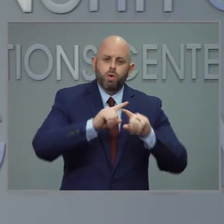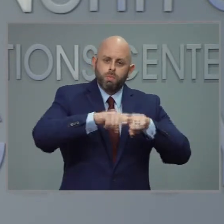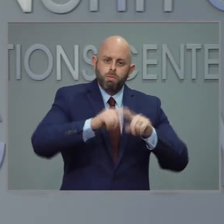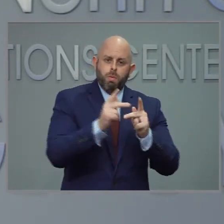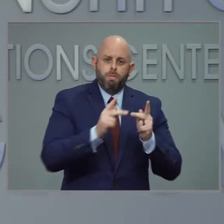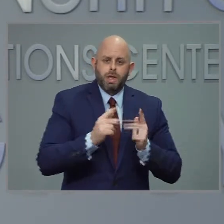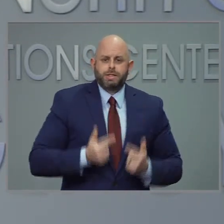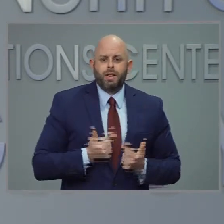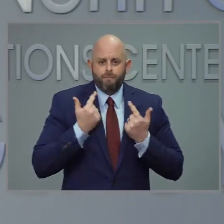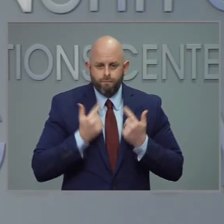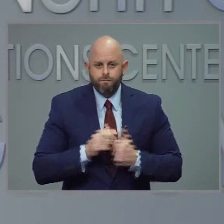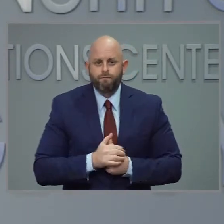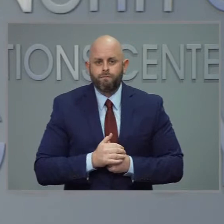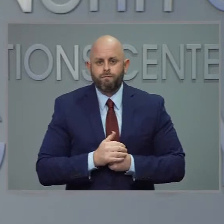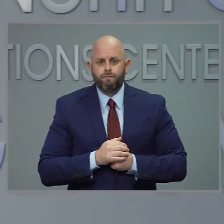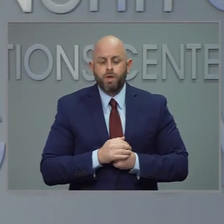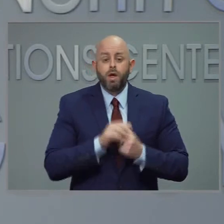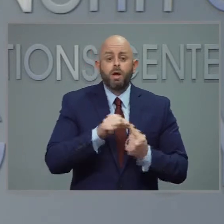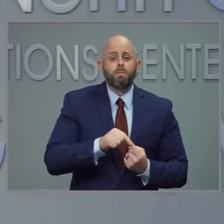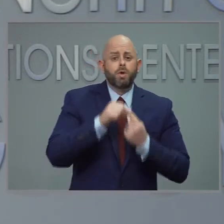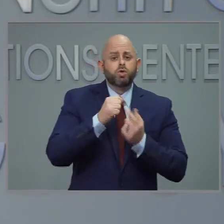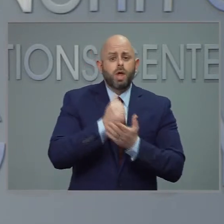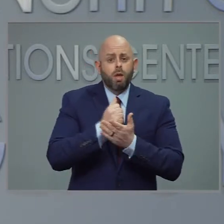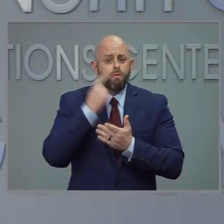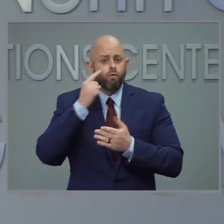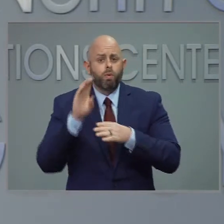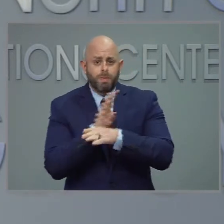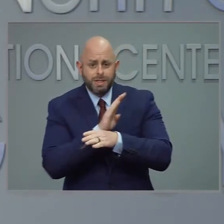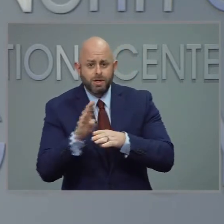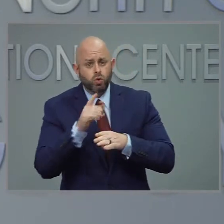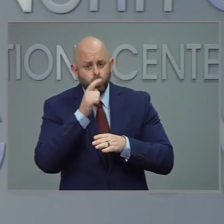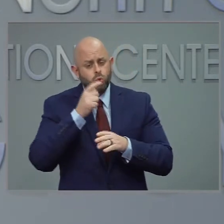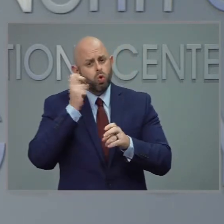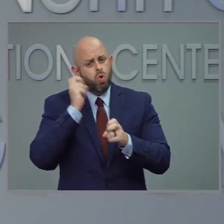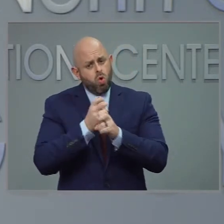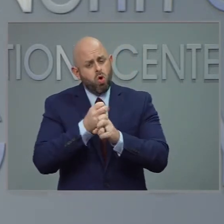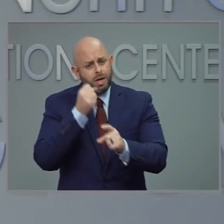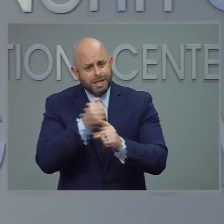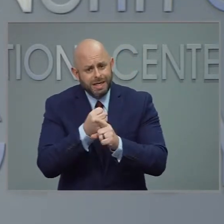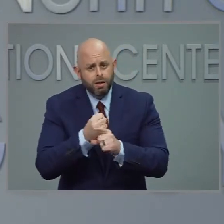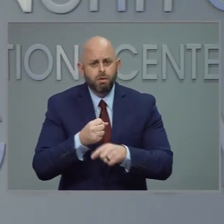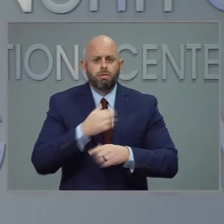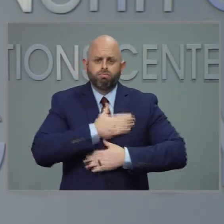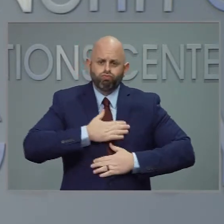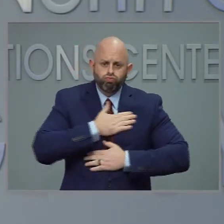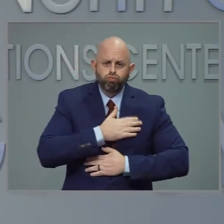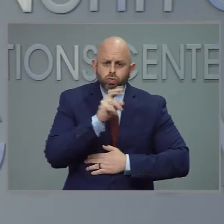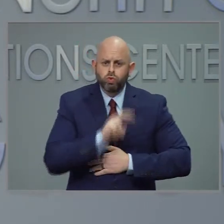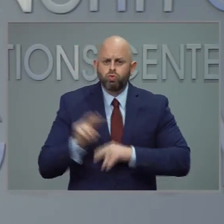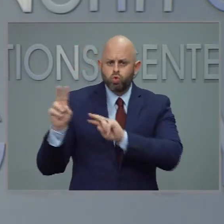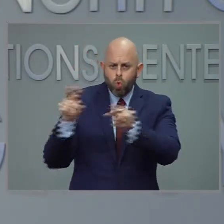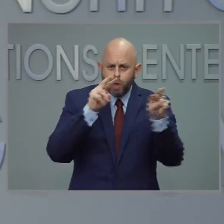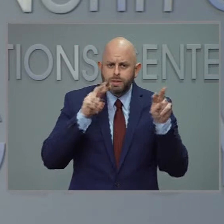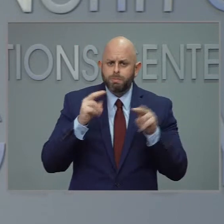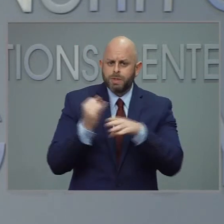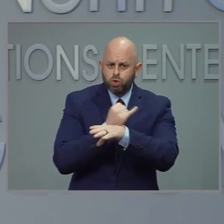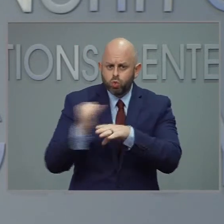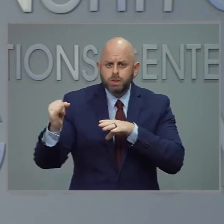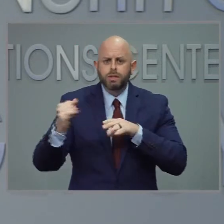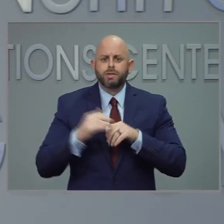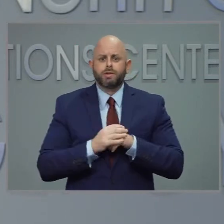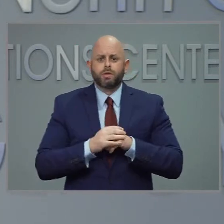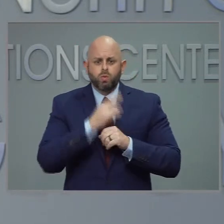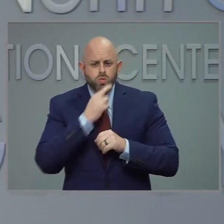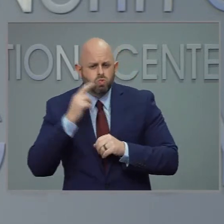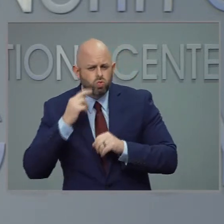live. Special help for hard-hit businesses like the hospitality and tourism industry. Upgrades to water